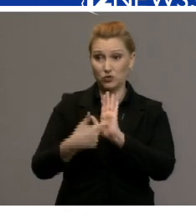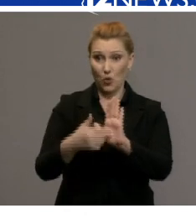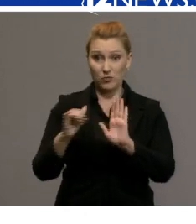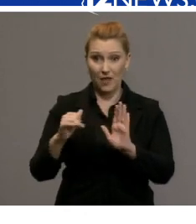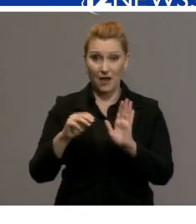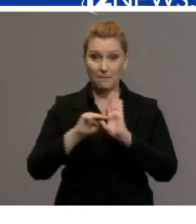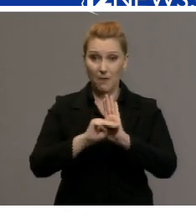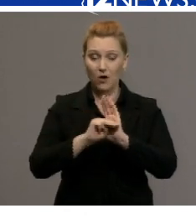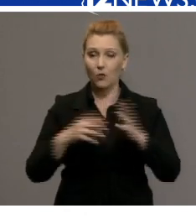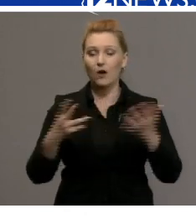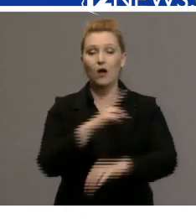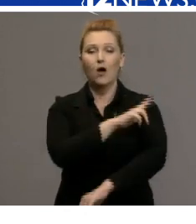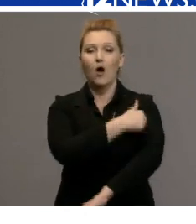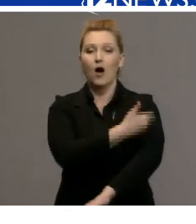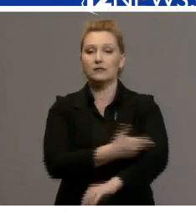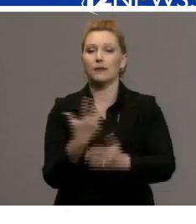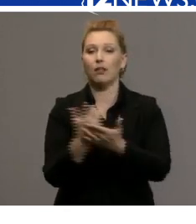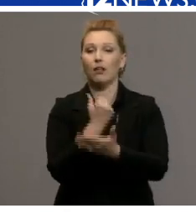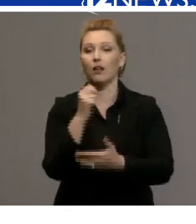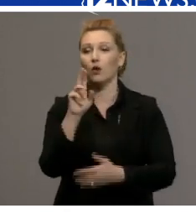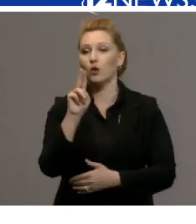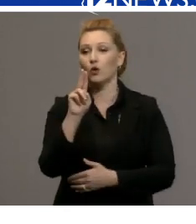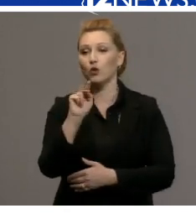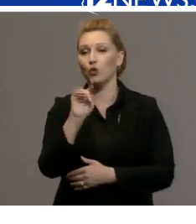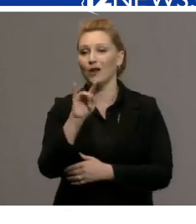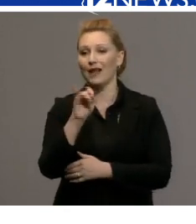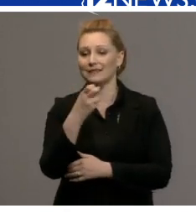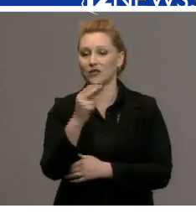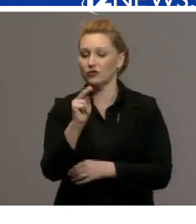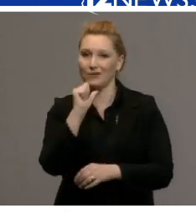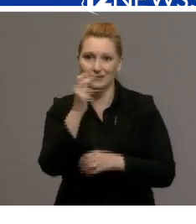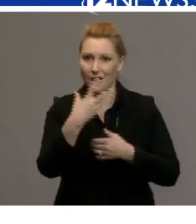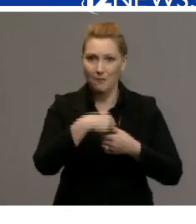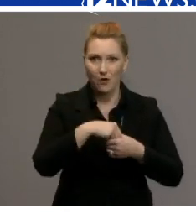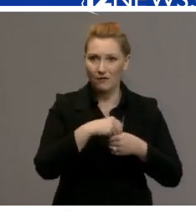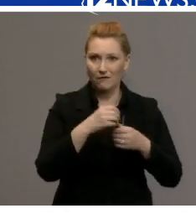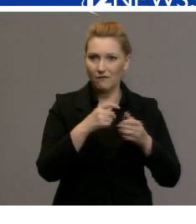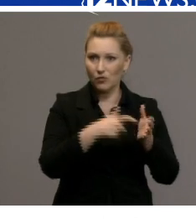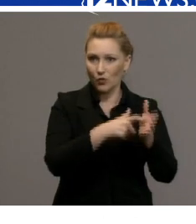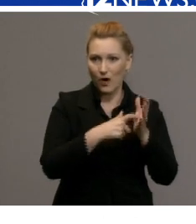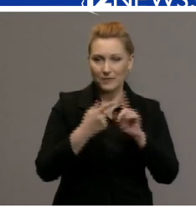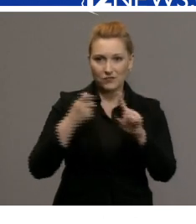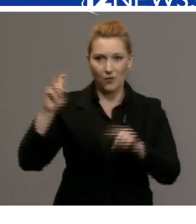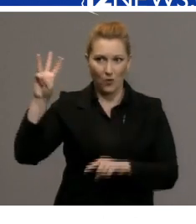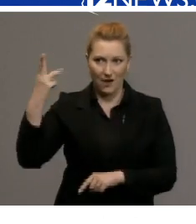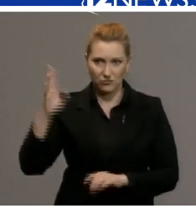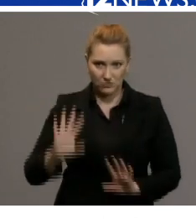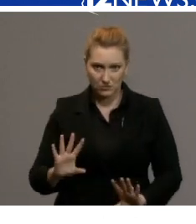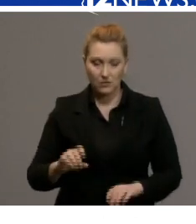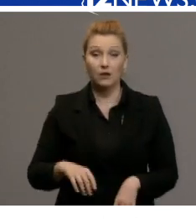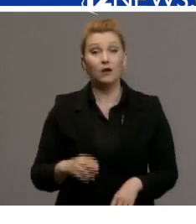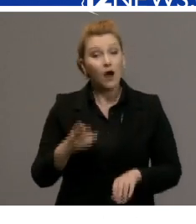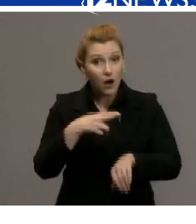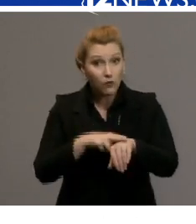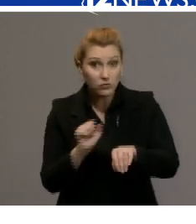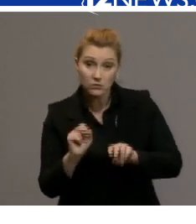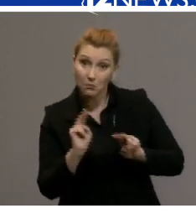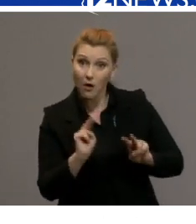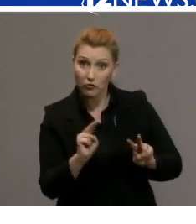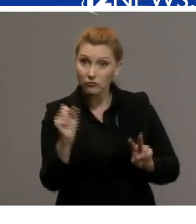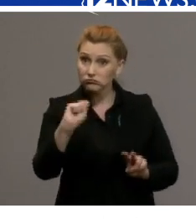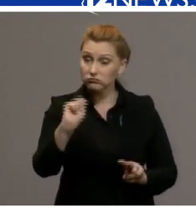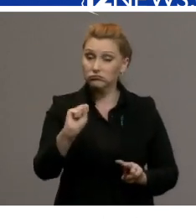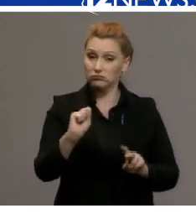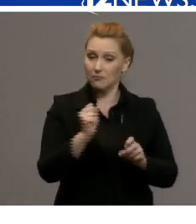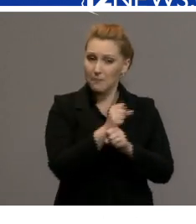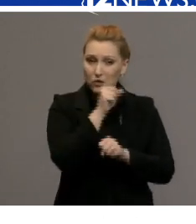is not part of the gating criteria. Of course, it's something that we're monitoring for our resource needs, and we appreciate that